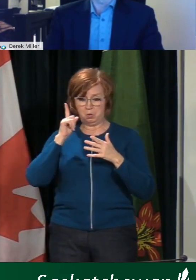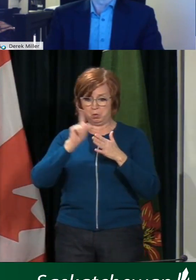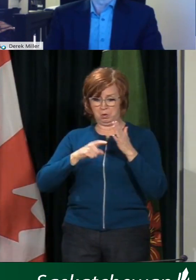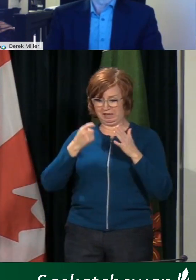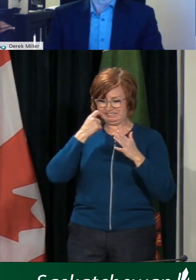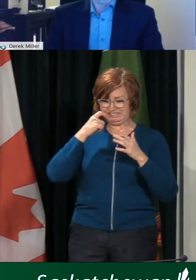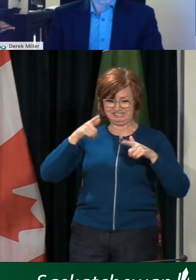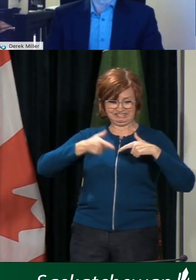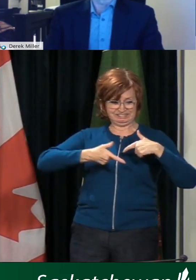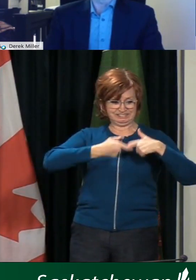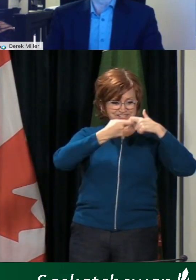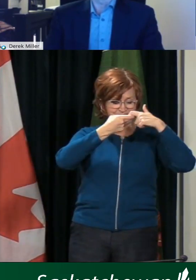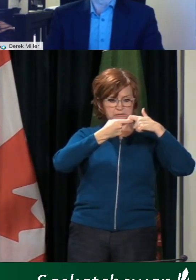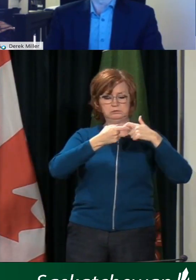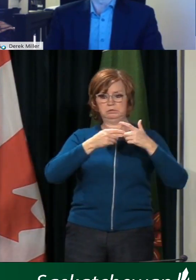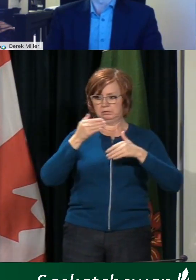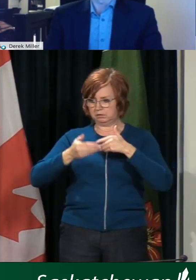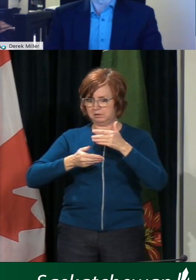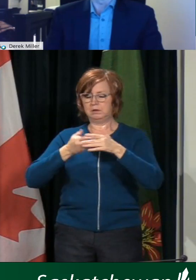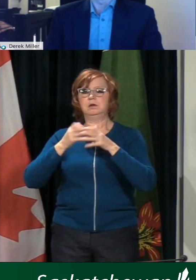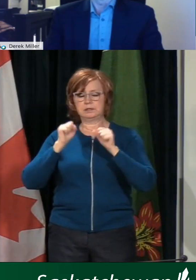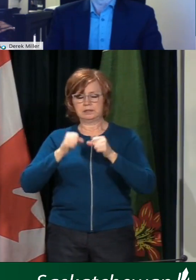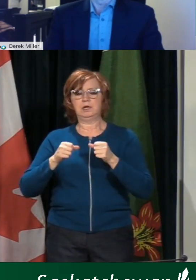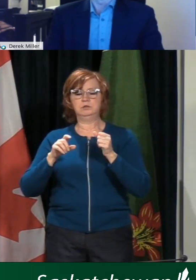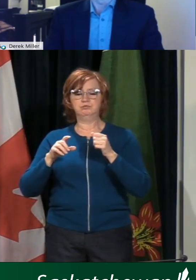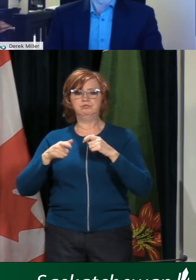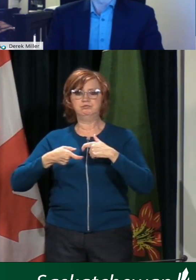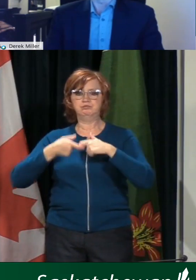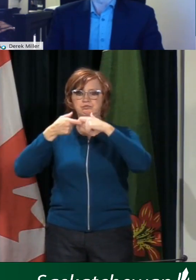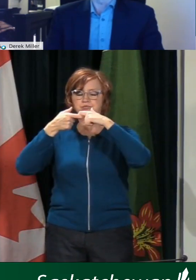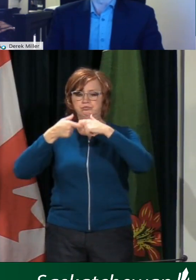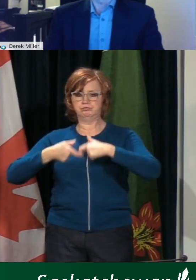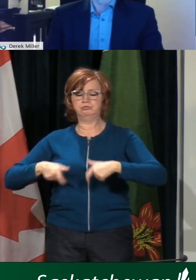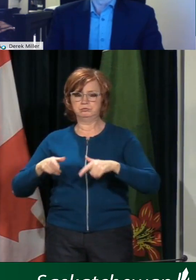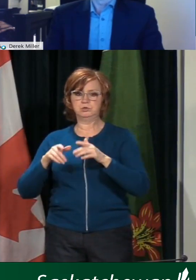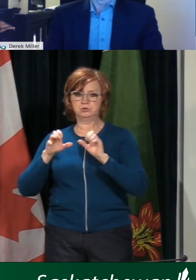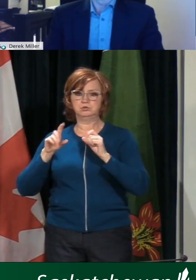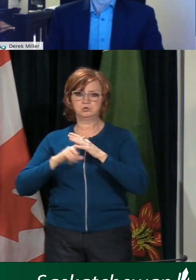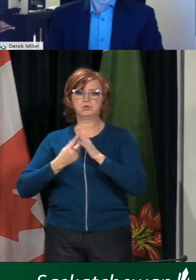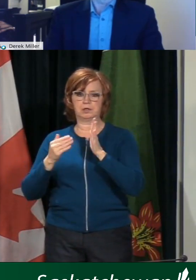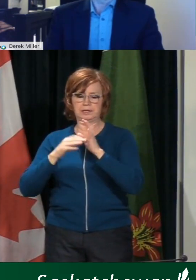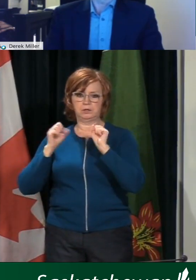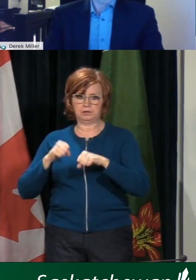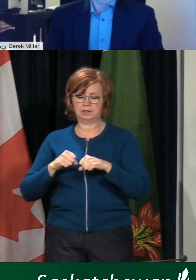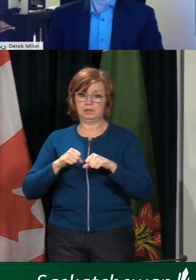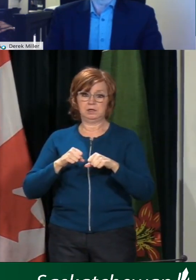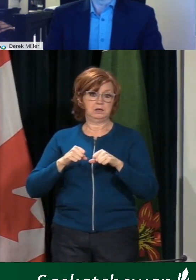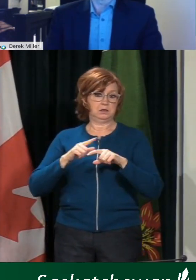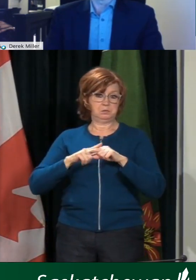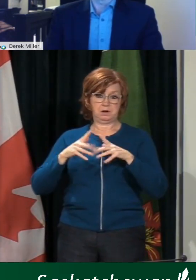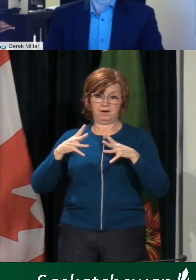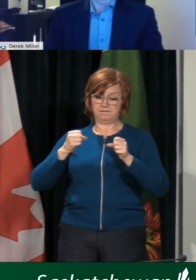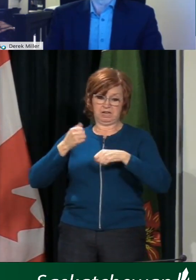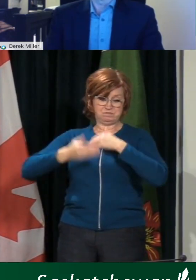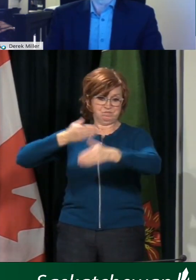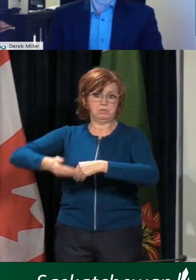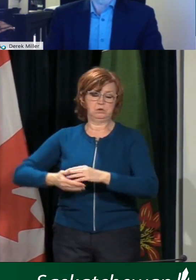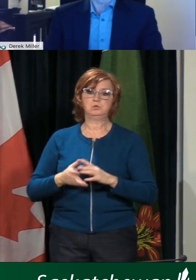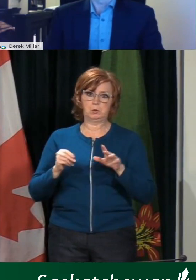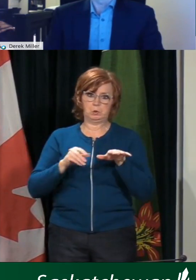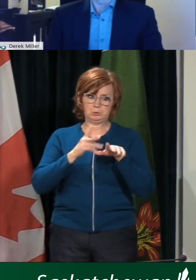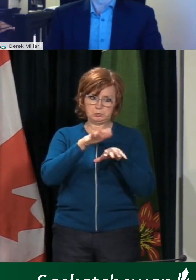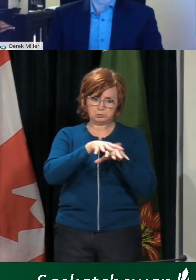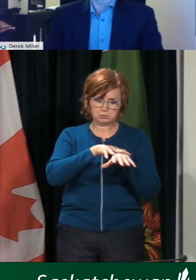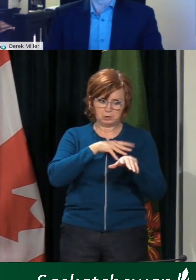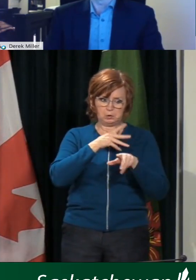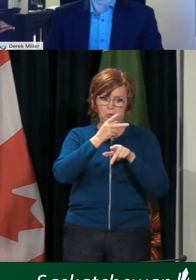diagnostics that were impacted by the service slowdown that was introduced last month. It will be a cautious and methodical approach